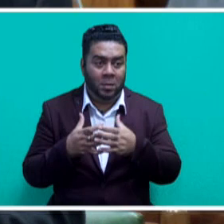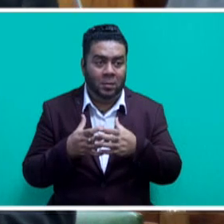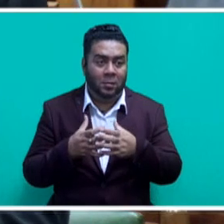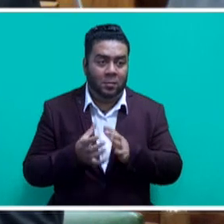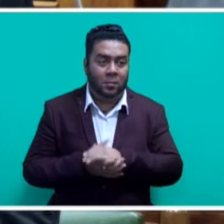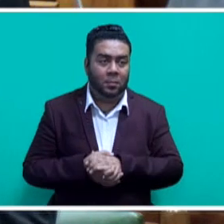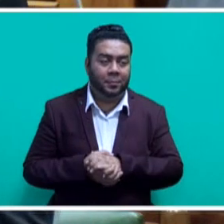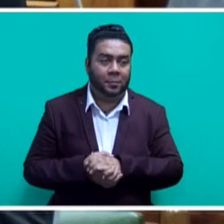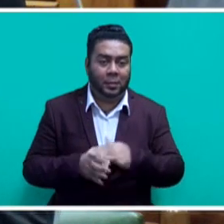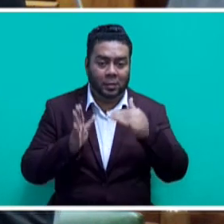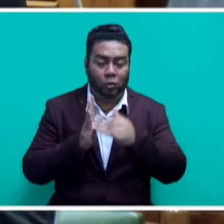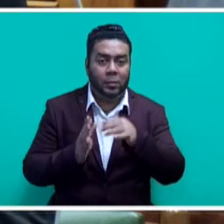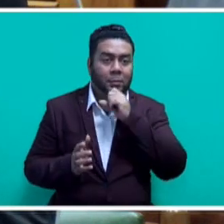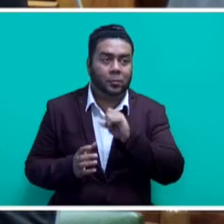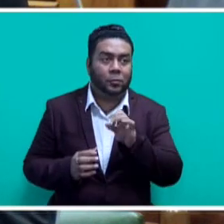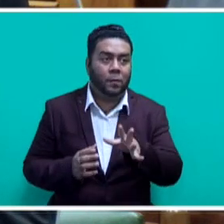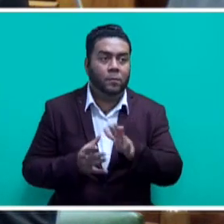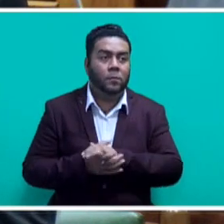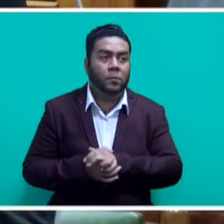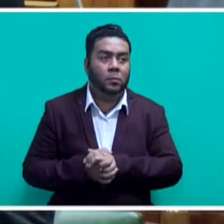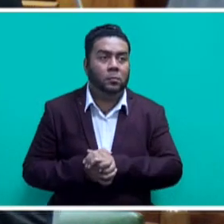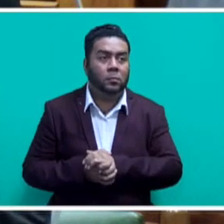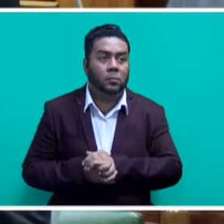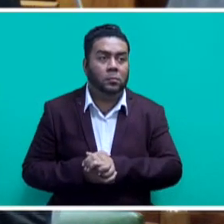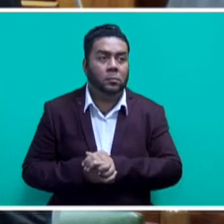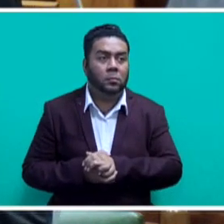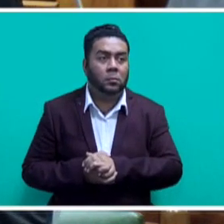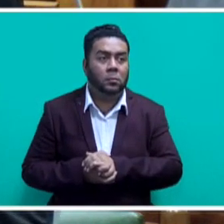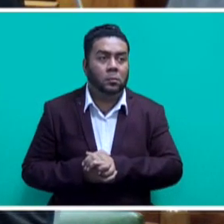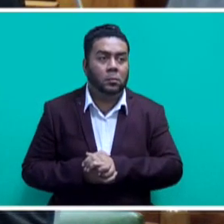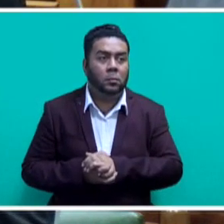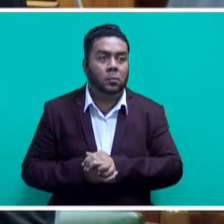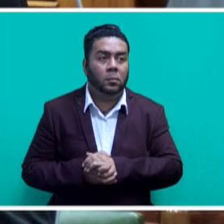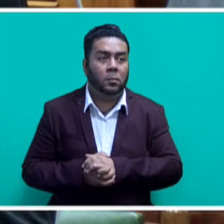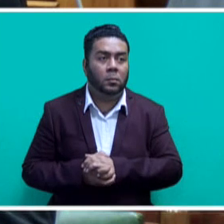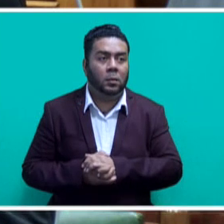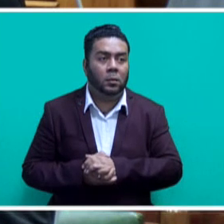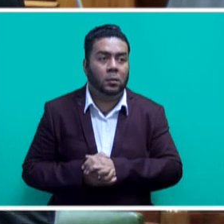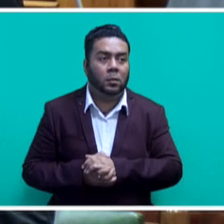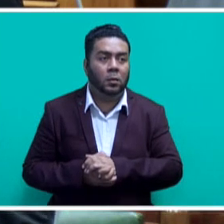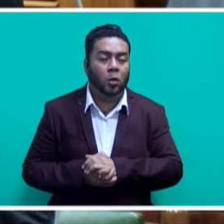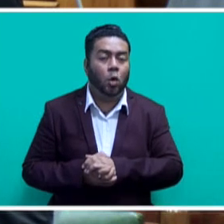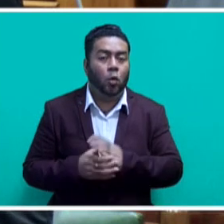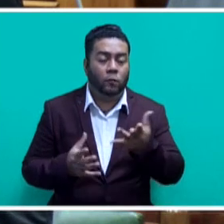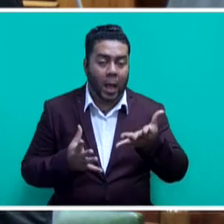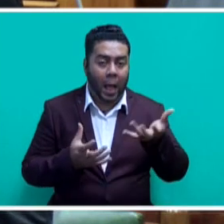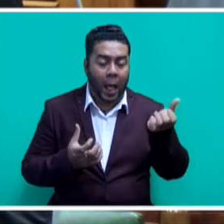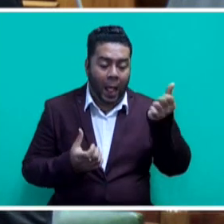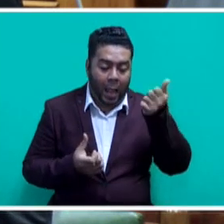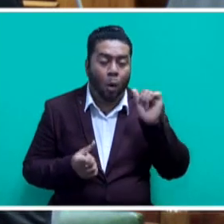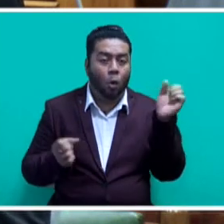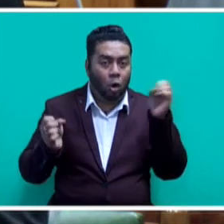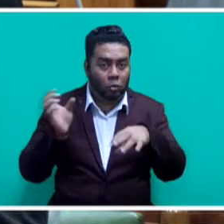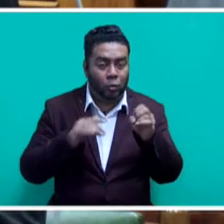Naidu, for leading the discussions and allowing contribution from each and every one that made efforts